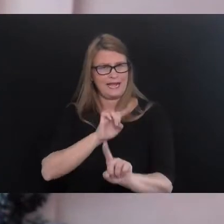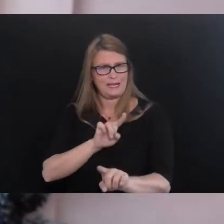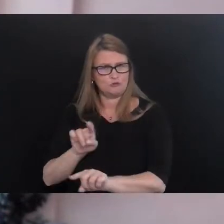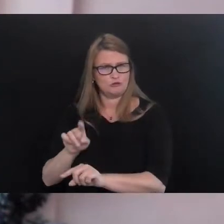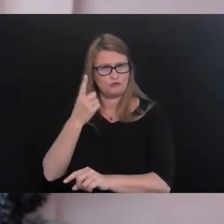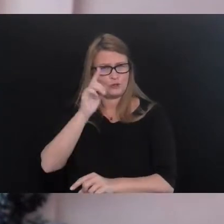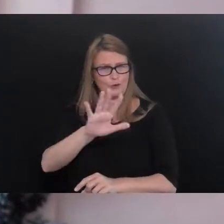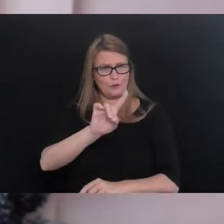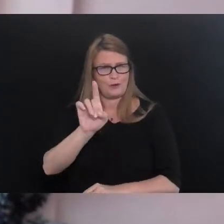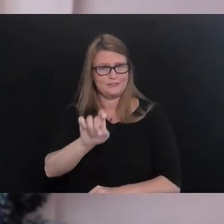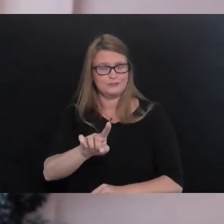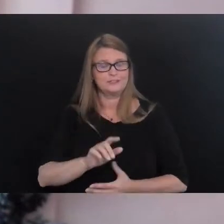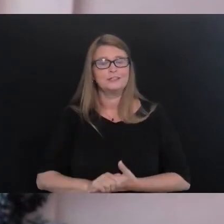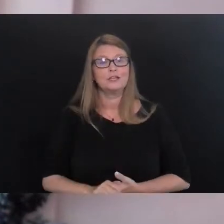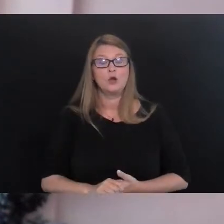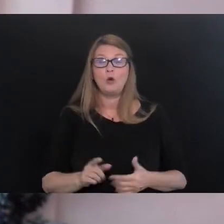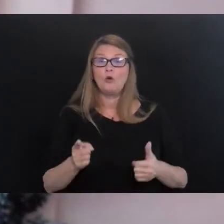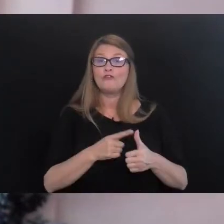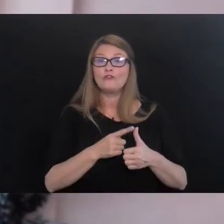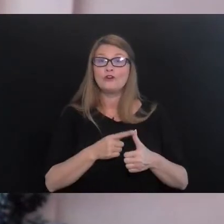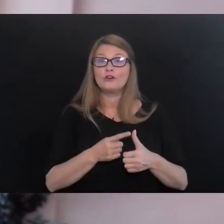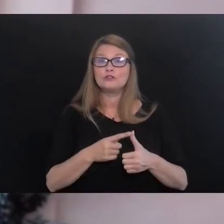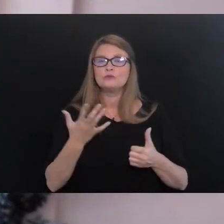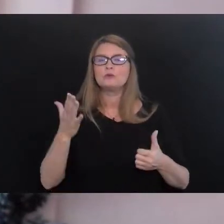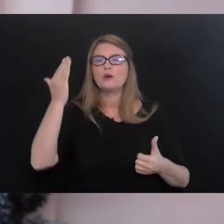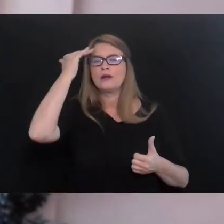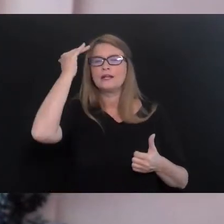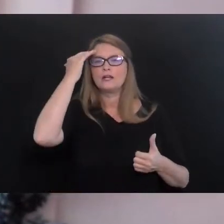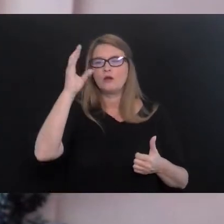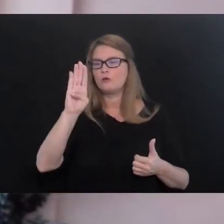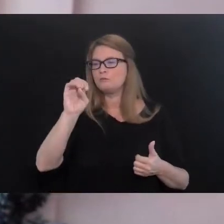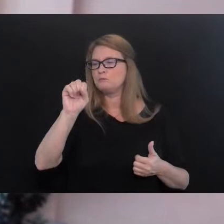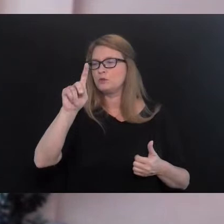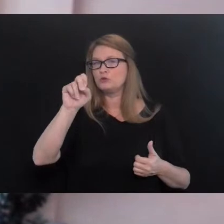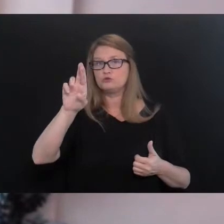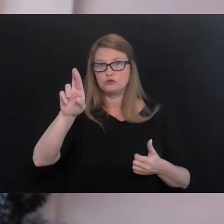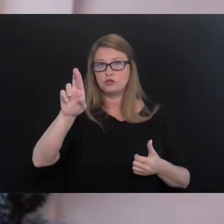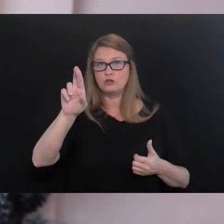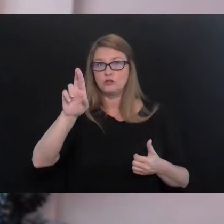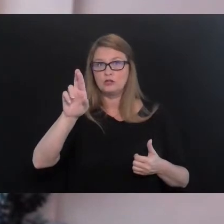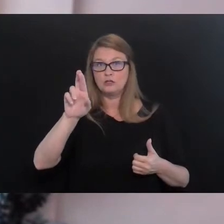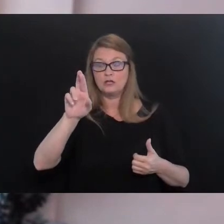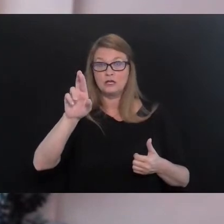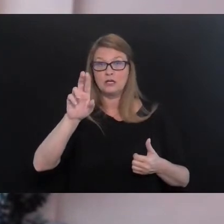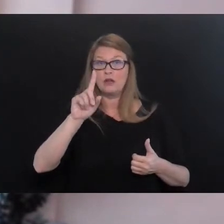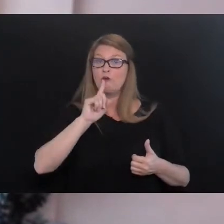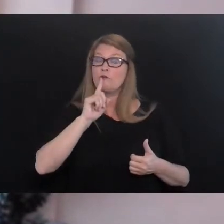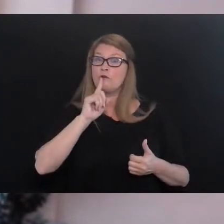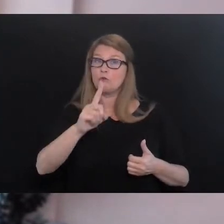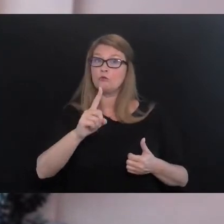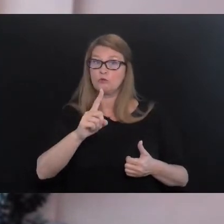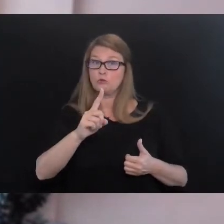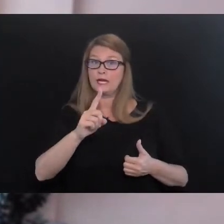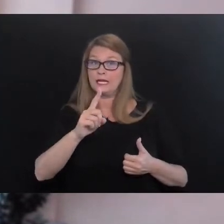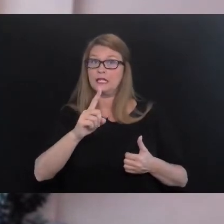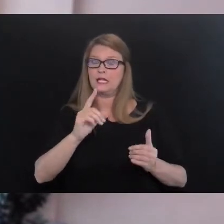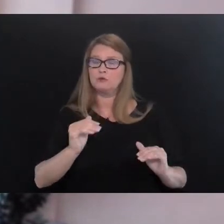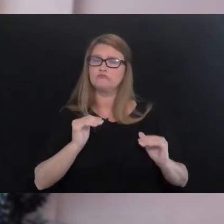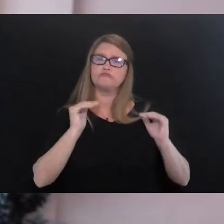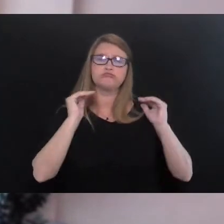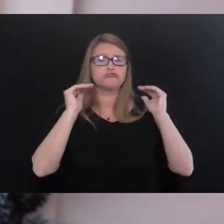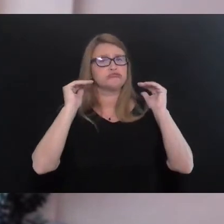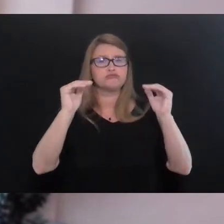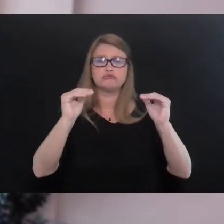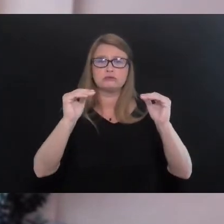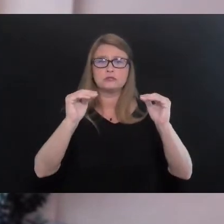one is that we know that the booster dose in people that are eligible really greatly amplifies the